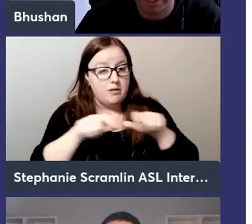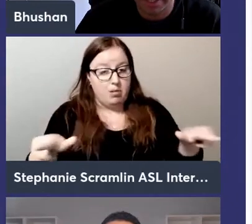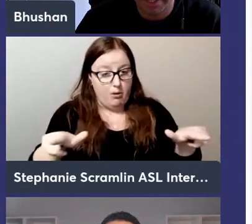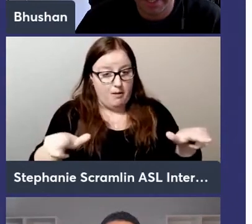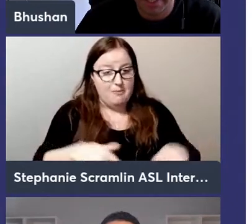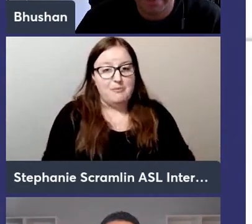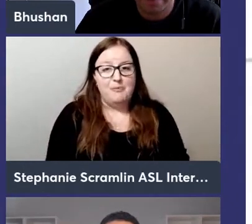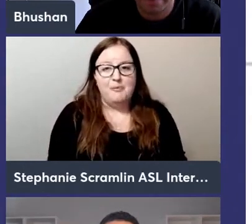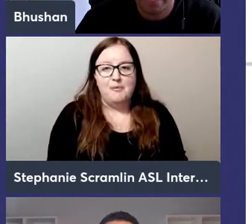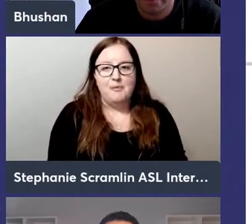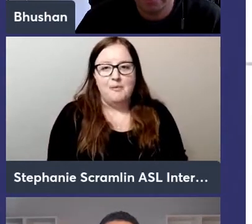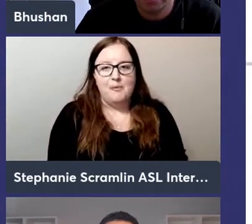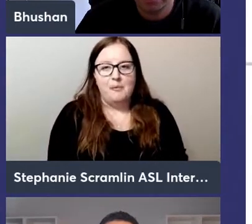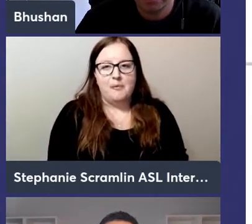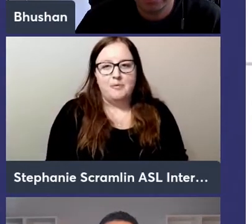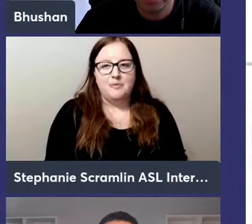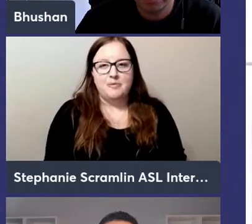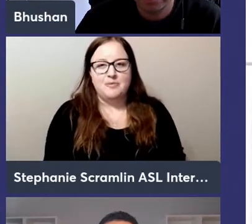point.